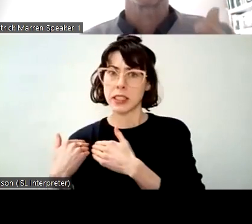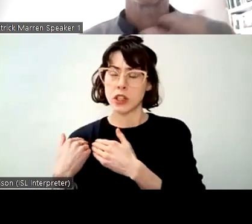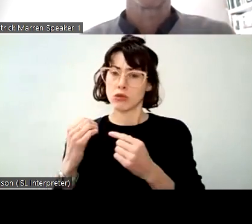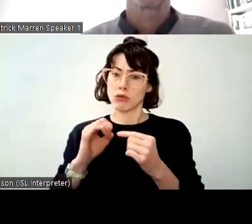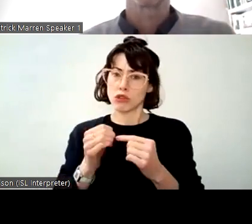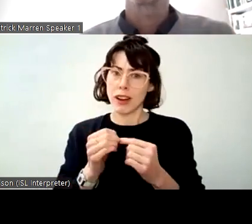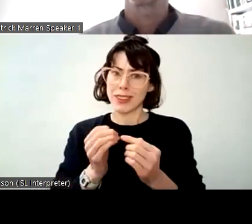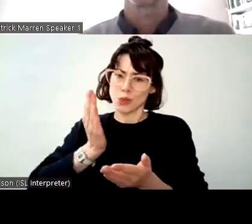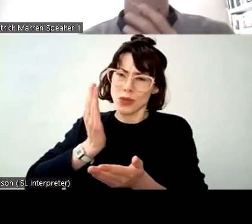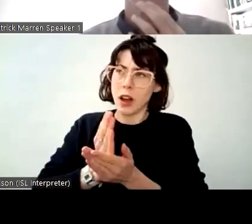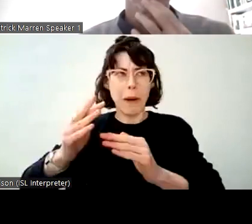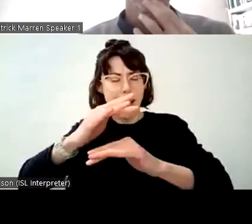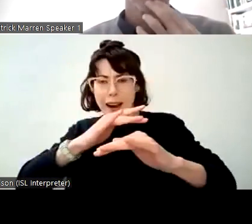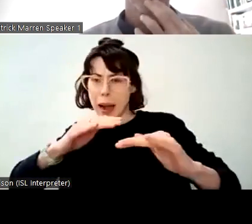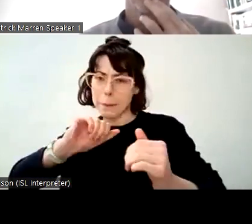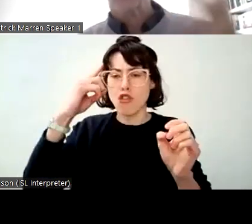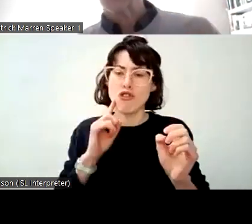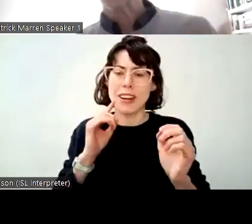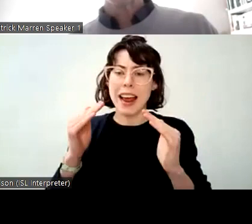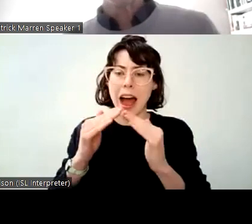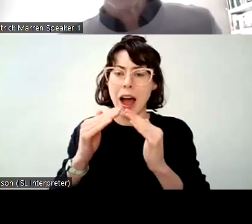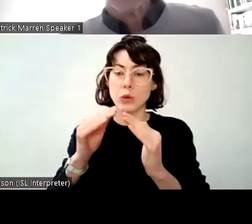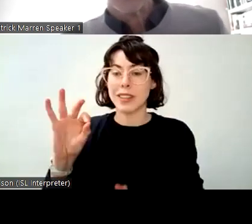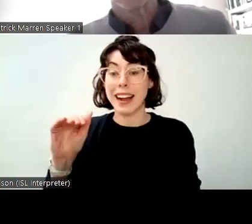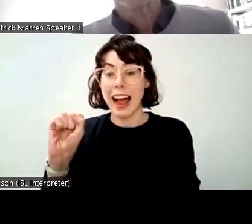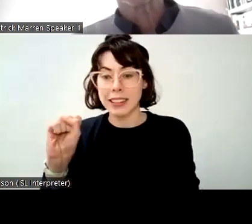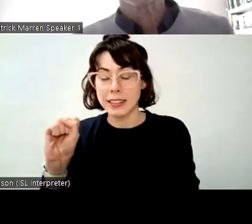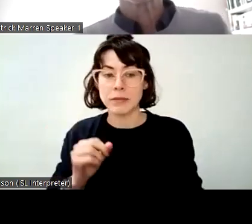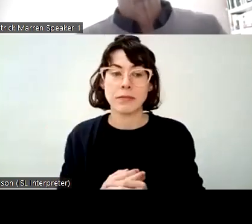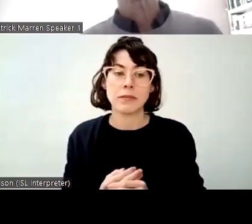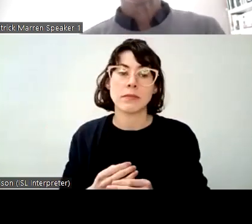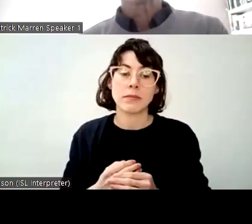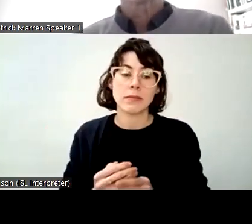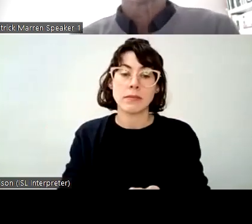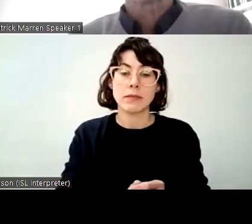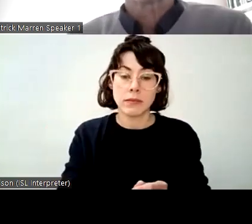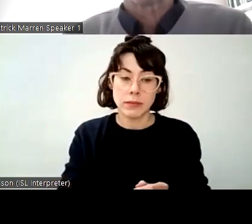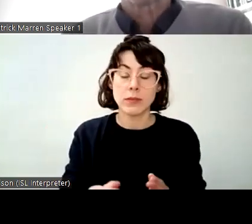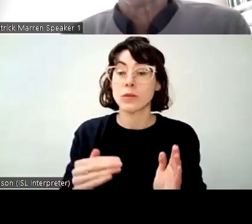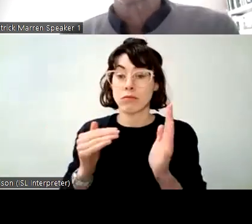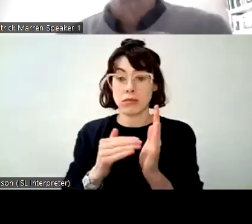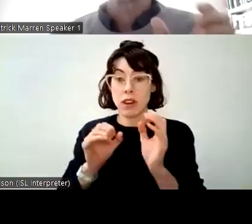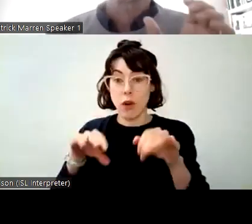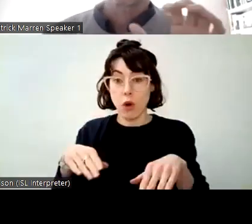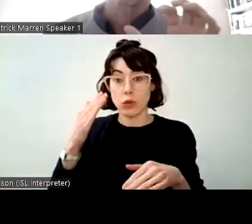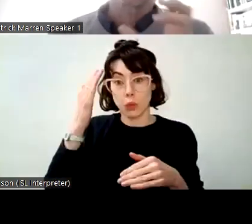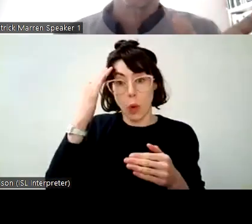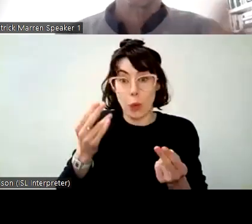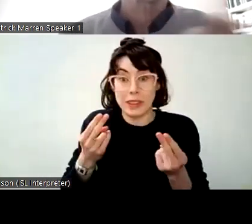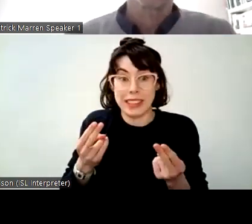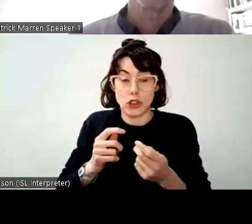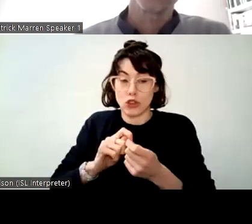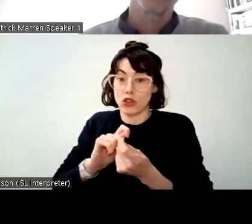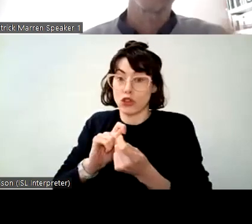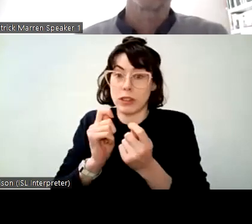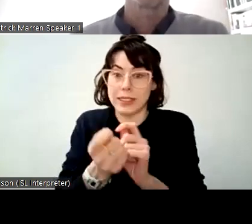to reduce our own greenhouse gas emissions. So transition is needed. I think transition is recognized, but the issue is the